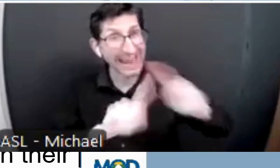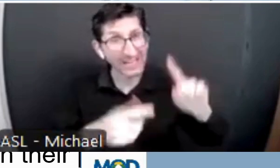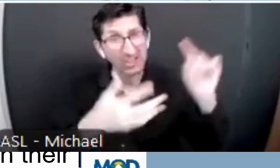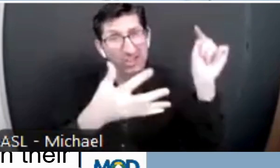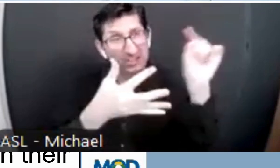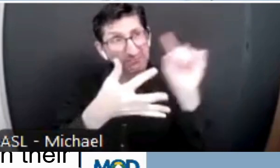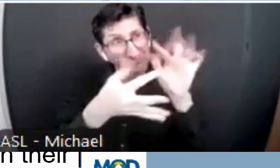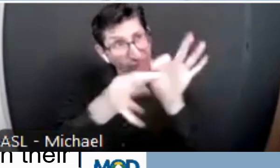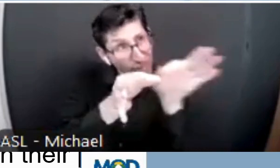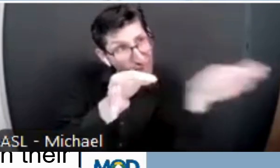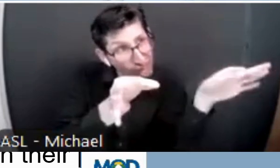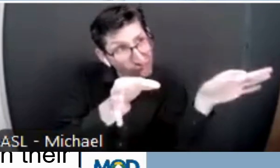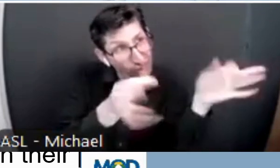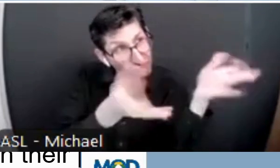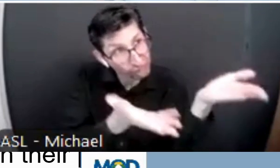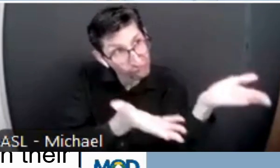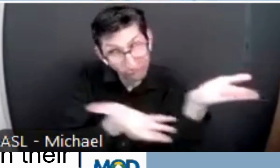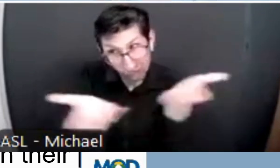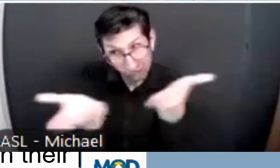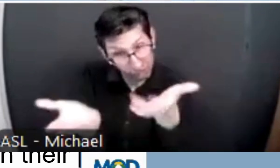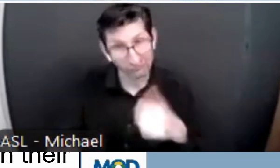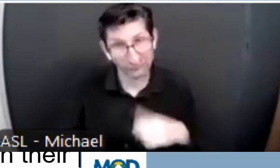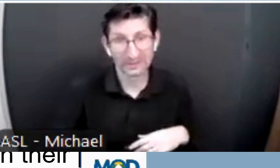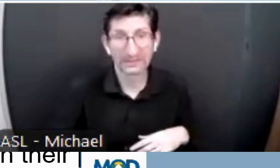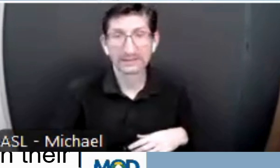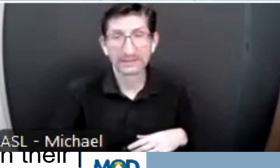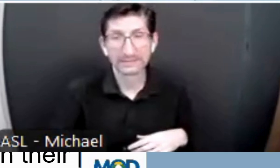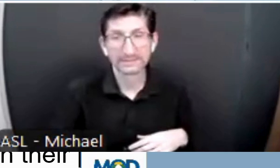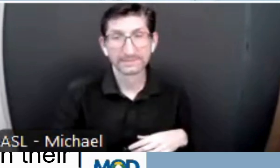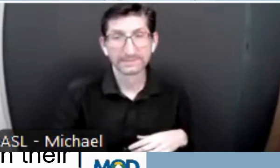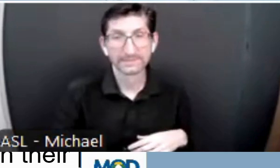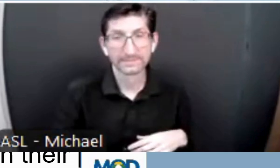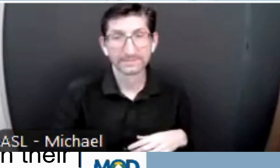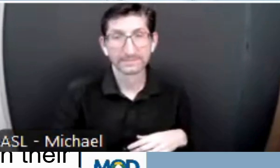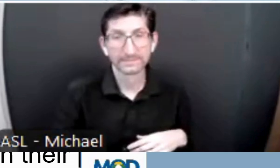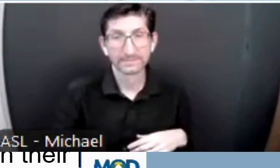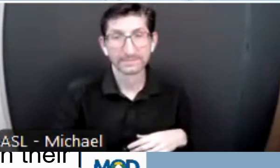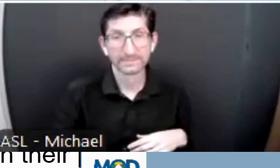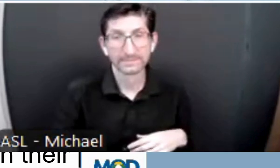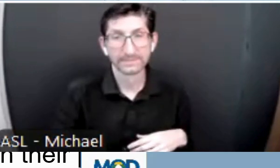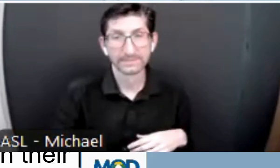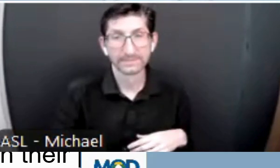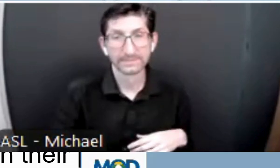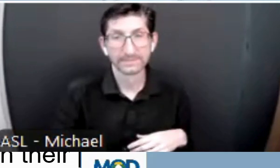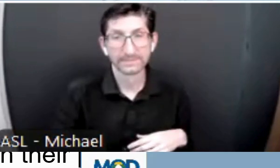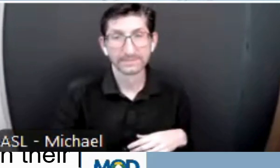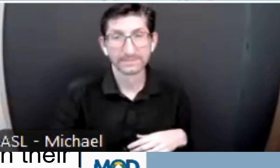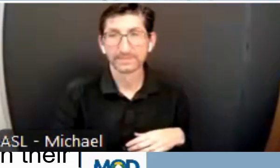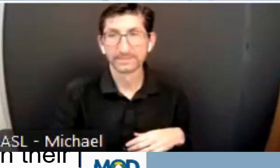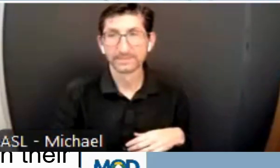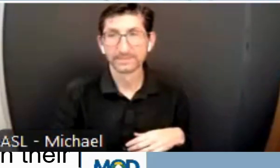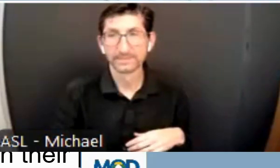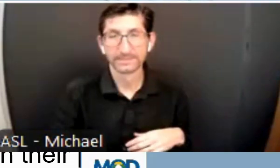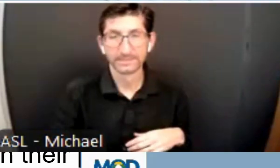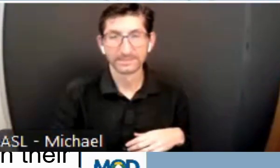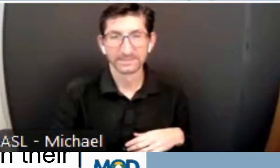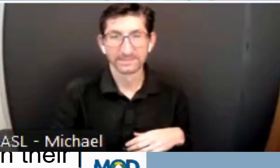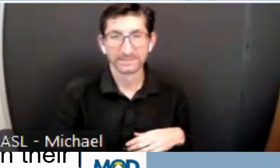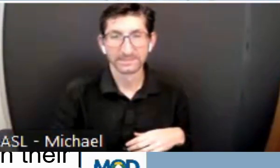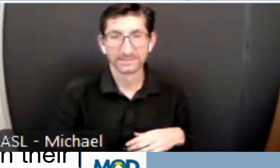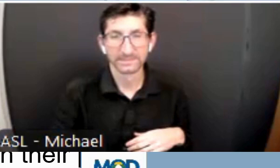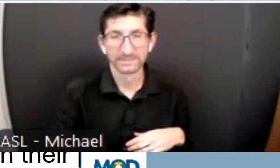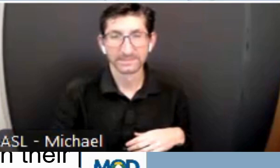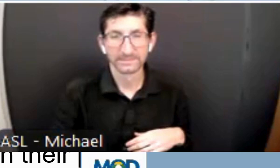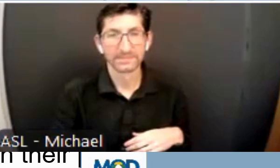da. So that gives you an idea about addressing provider concerns. We're